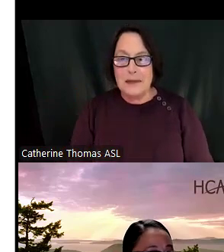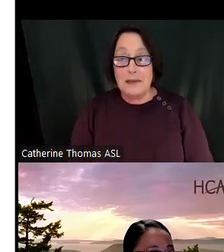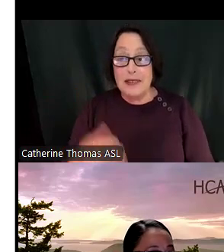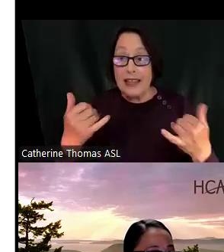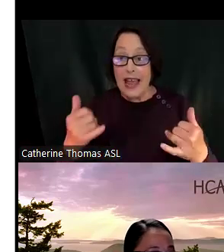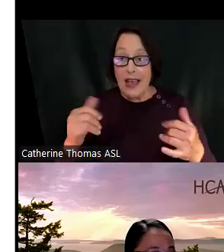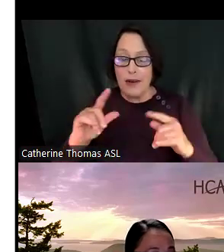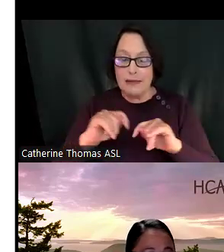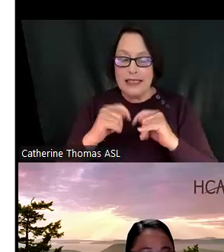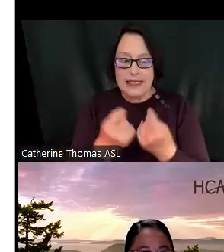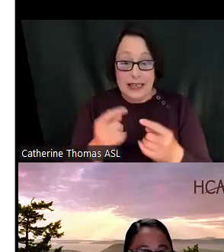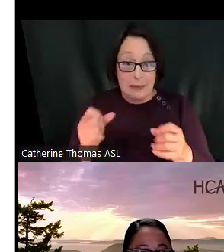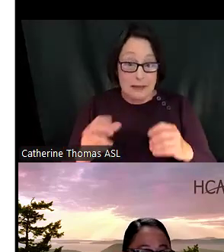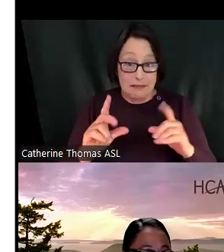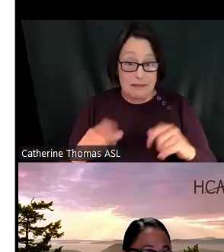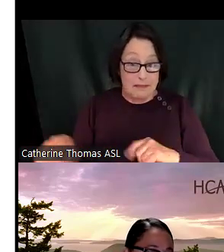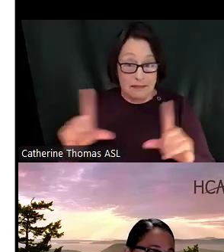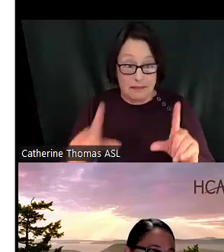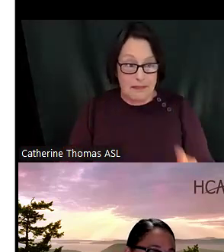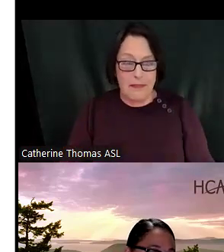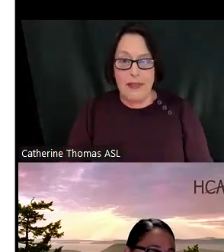move the slide ahead one more.